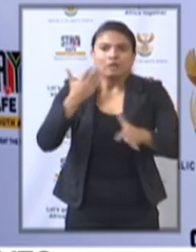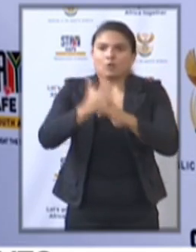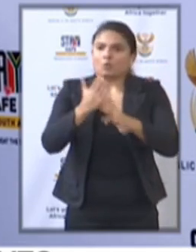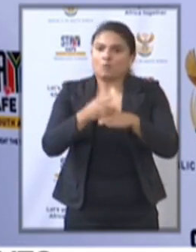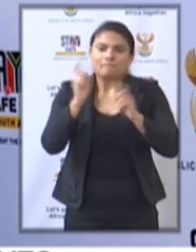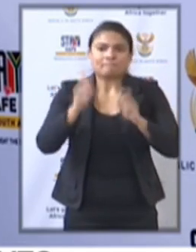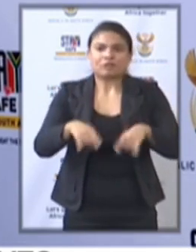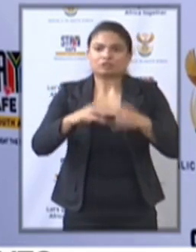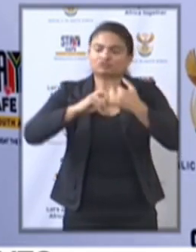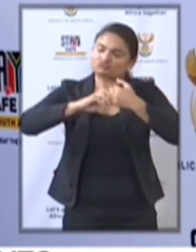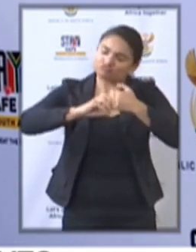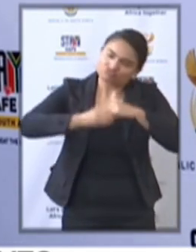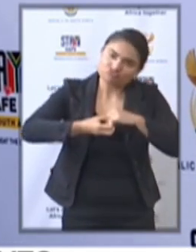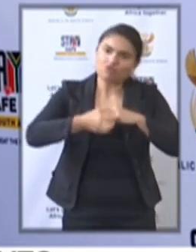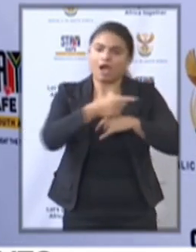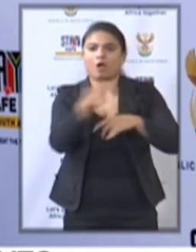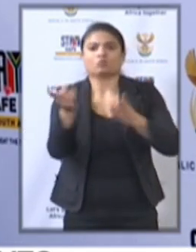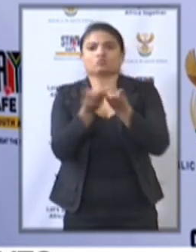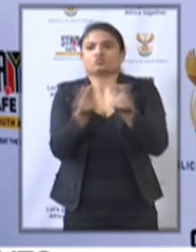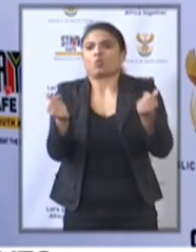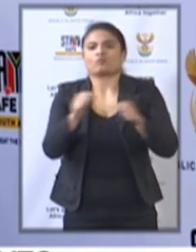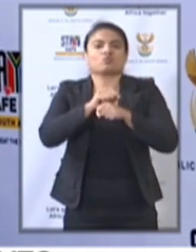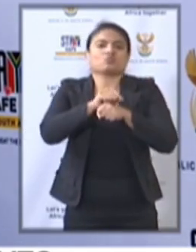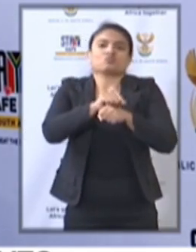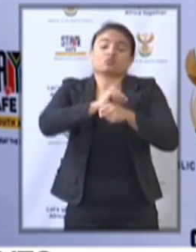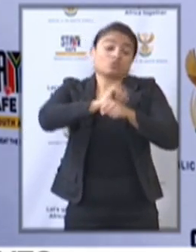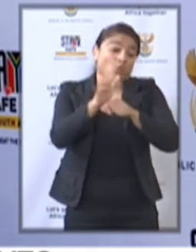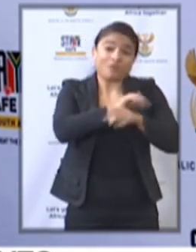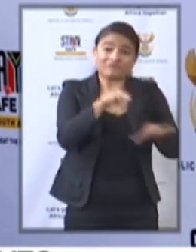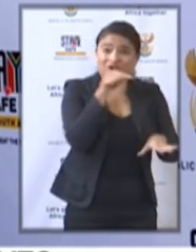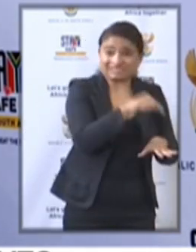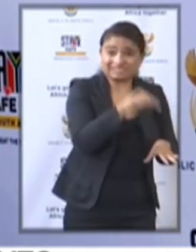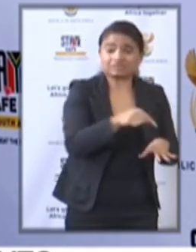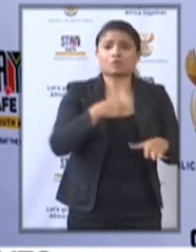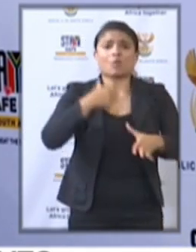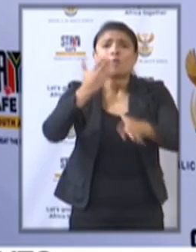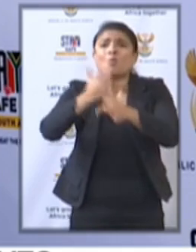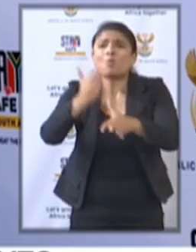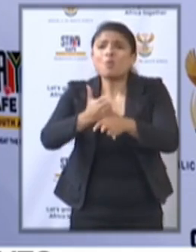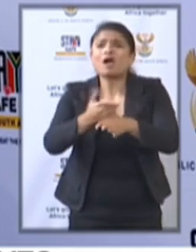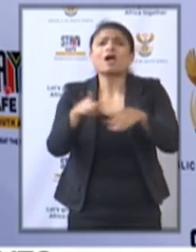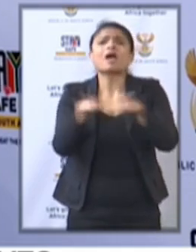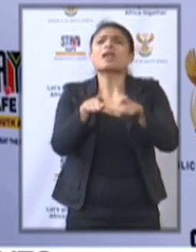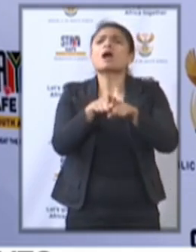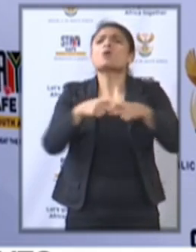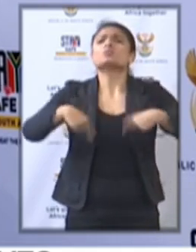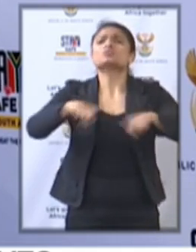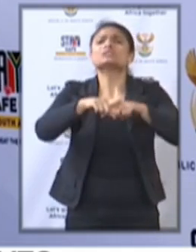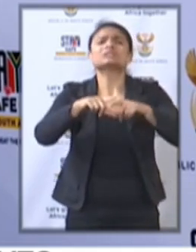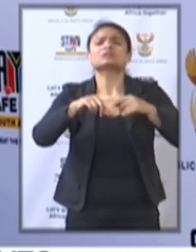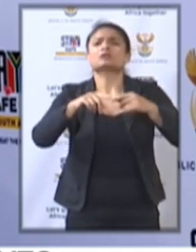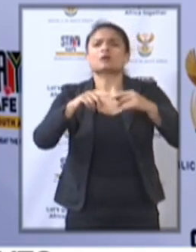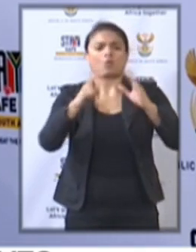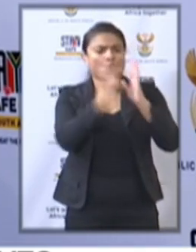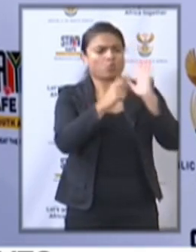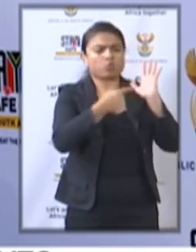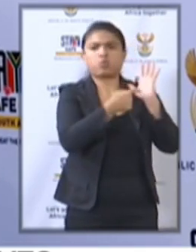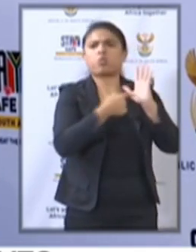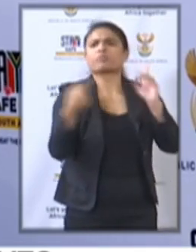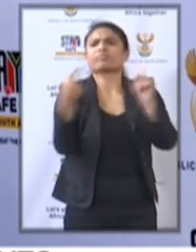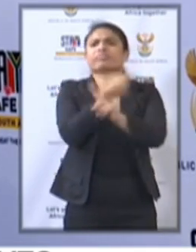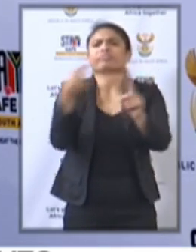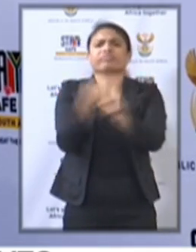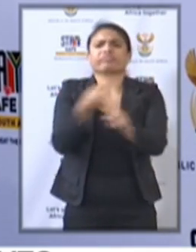nalento kodwa futhi ekusebenzeni kwethu kubuye kube ngathi siphula umthetho. Asiphula umthetho njengoba ngasho ngenzela